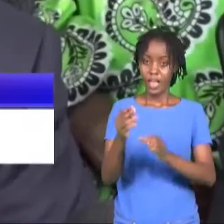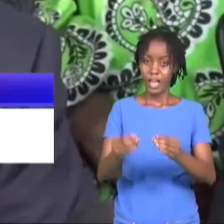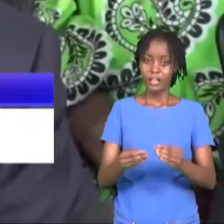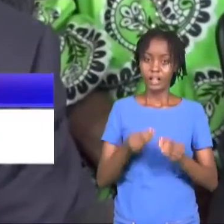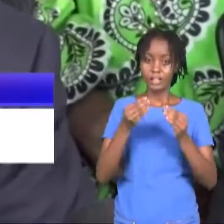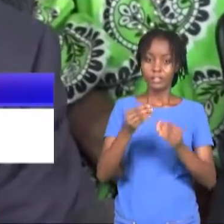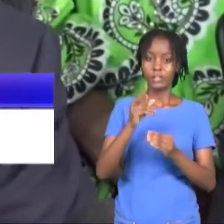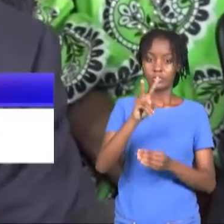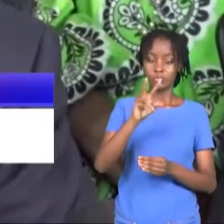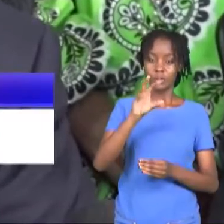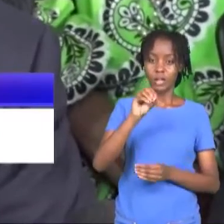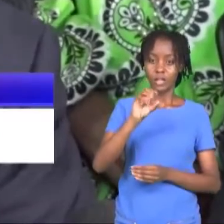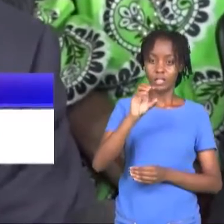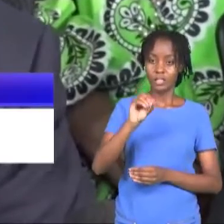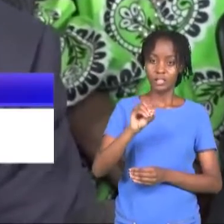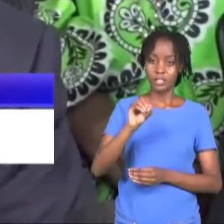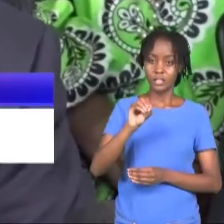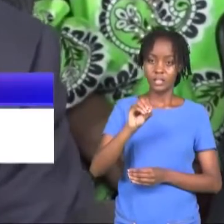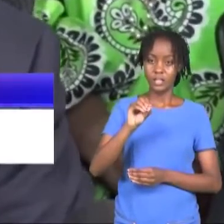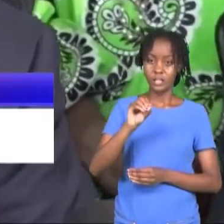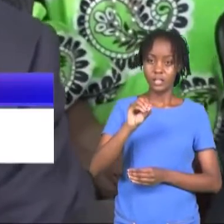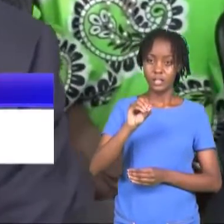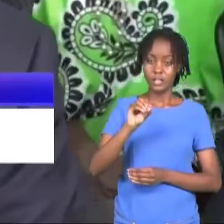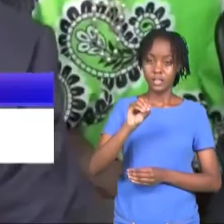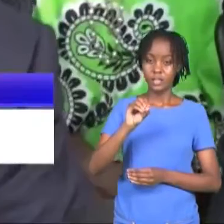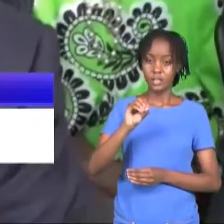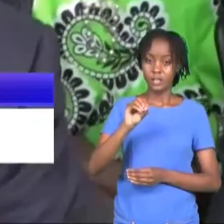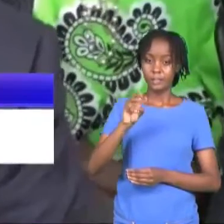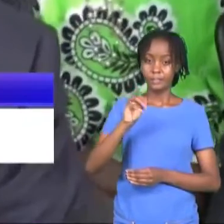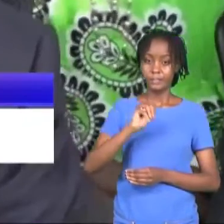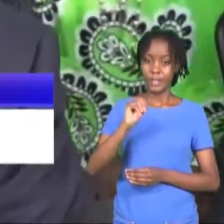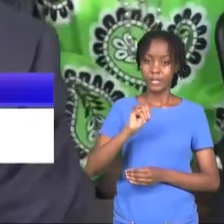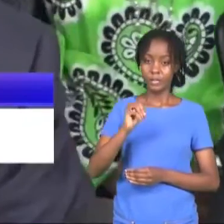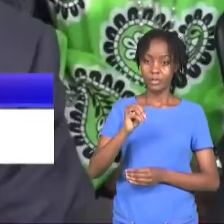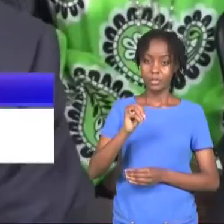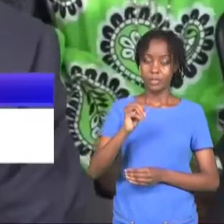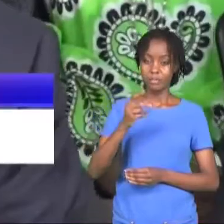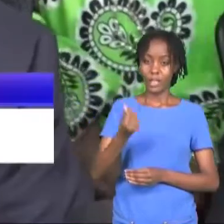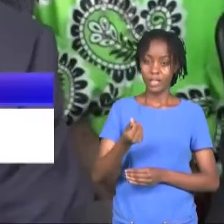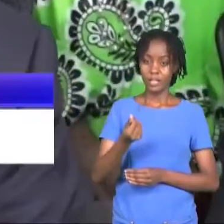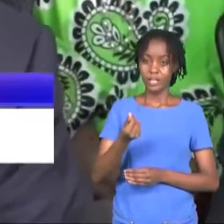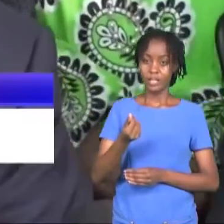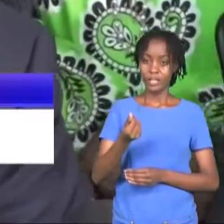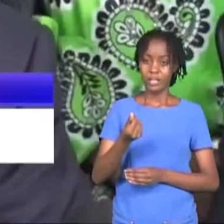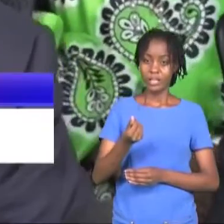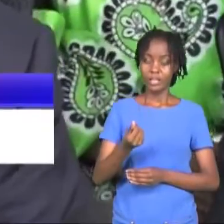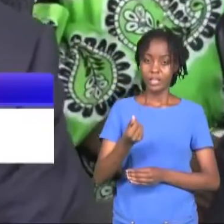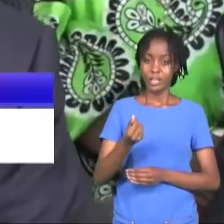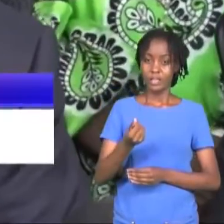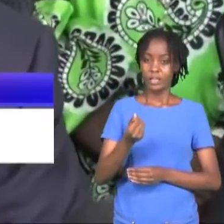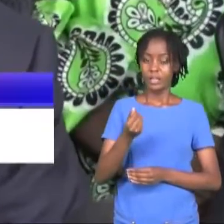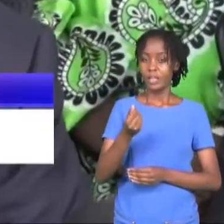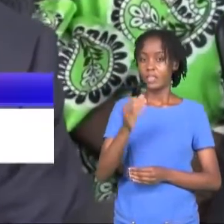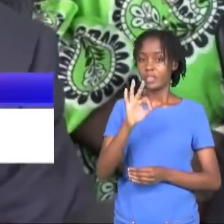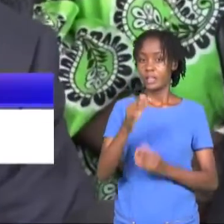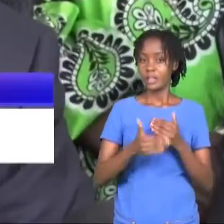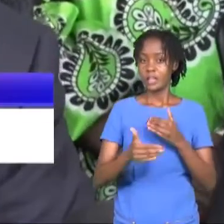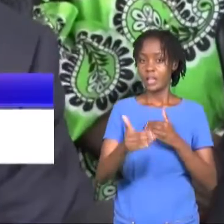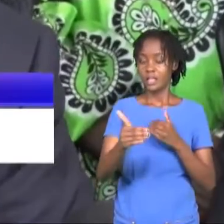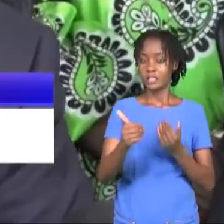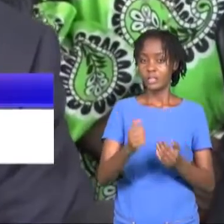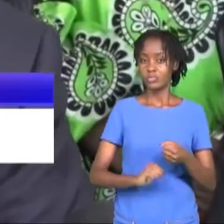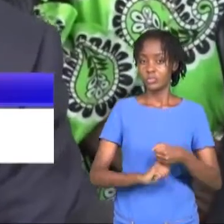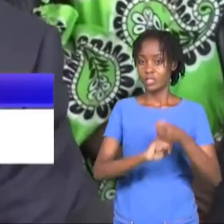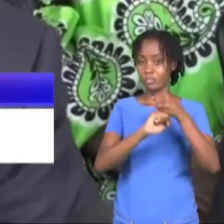billion kitty for the next 3 years to facilitate, support, and sustain